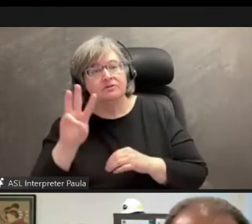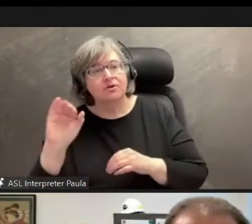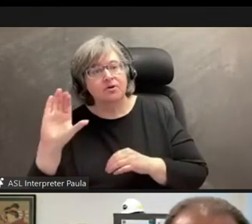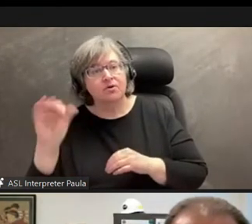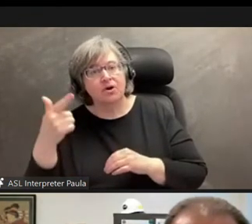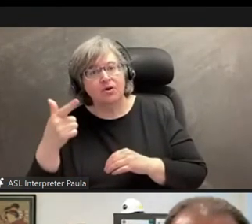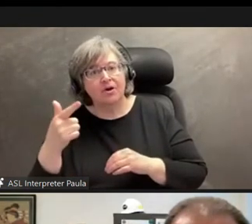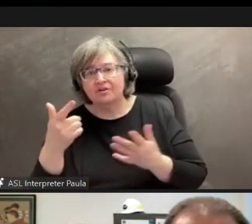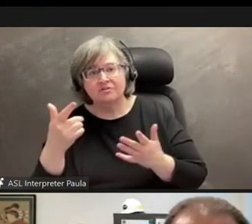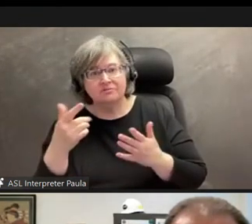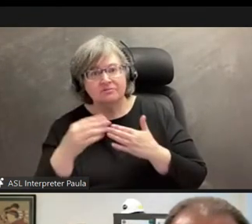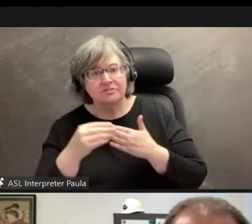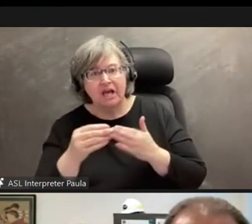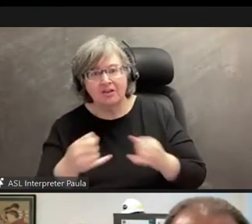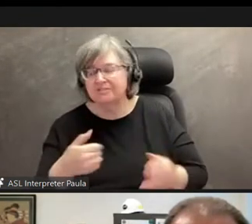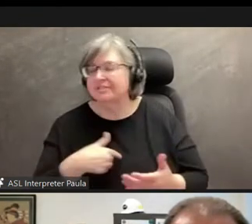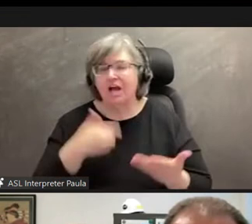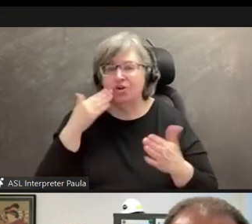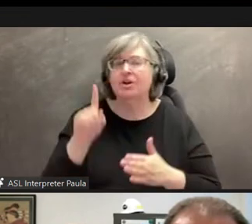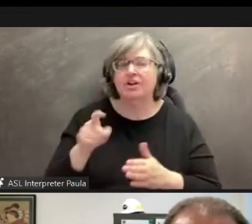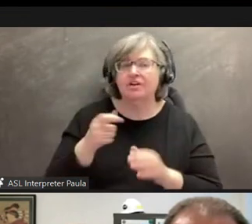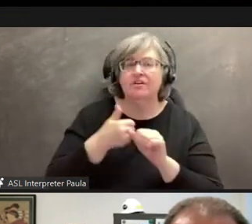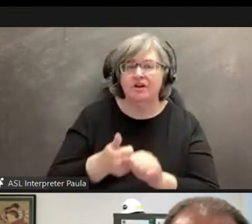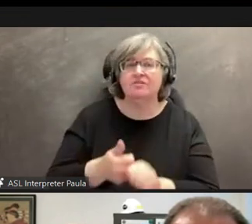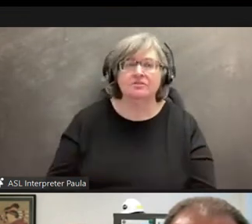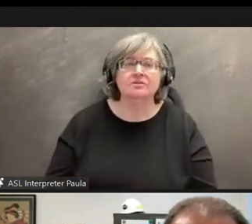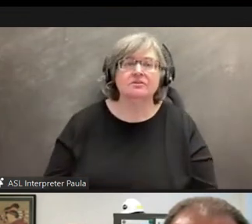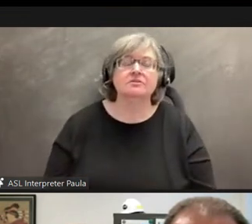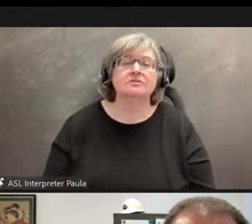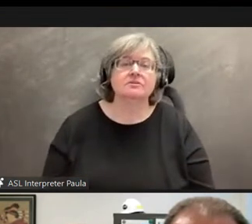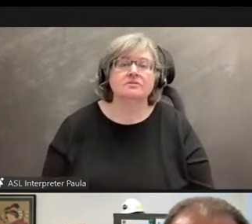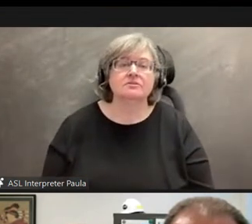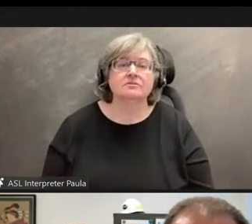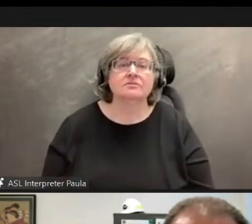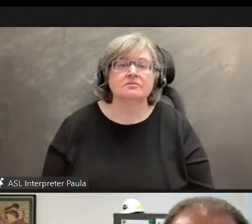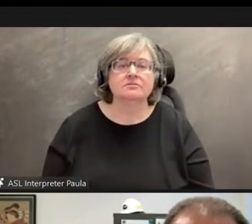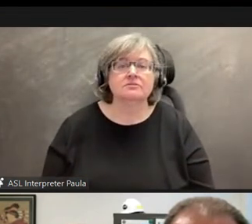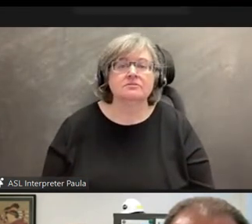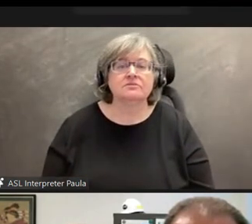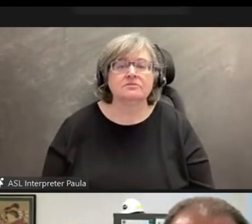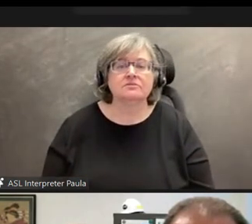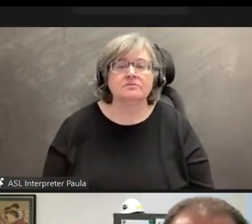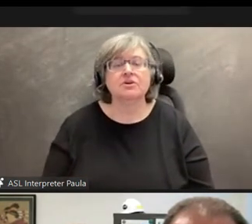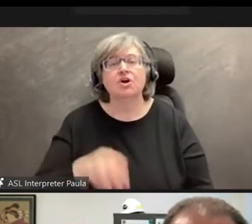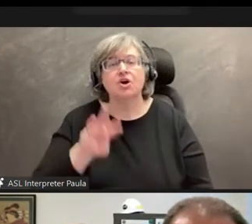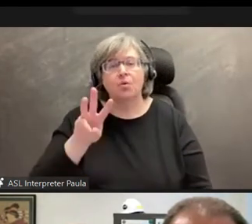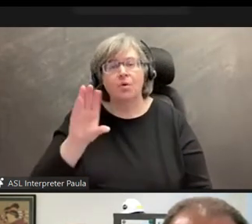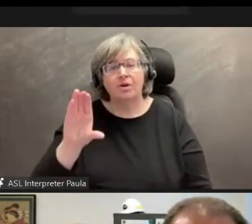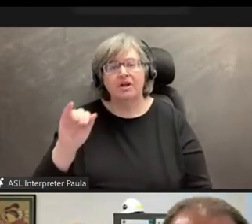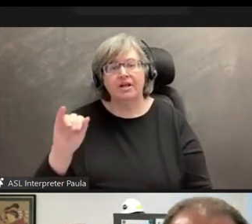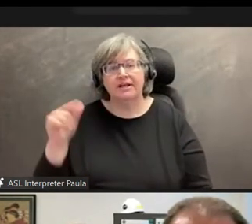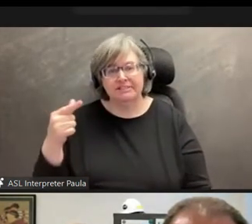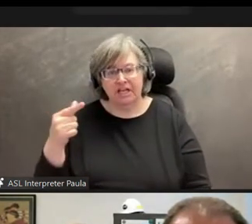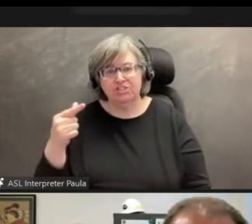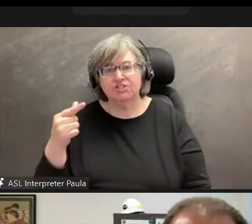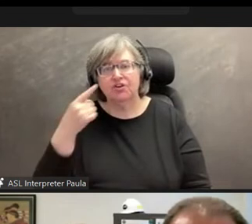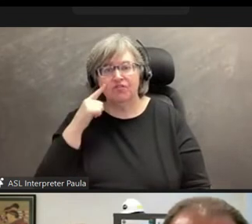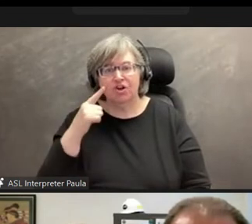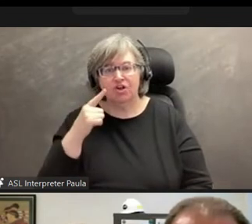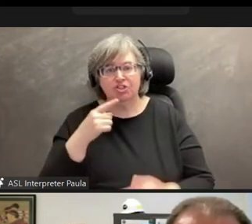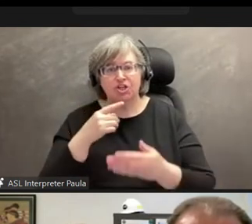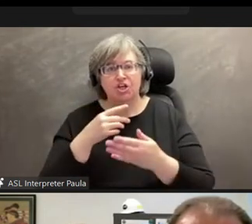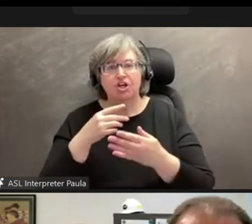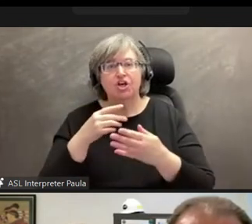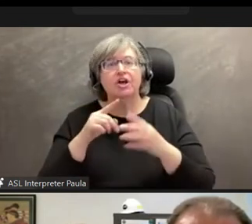don't know the answer to that. I'd have to find out, Doreen. So okay. it was there are web content access guidelines for screen